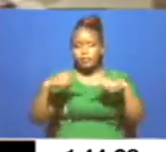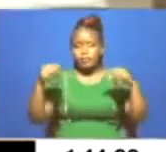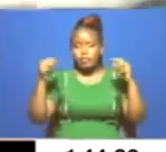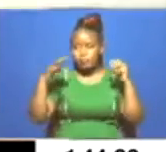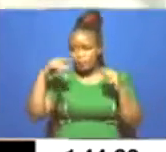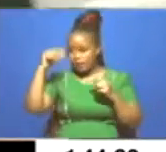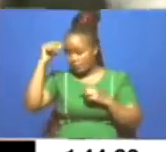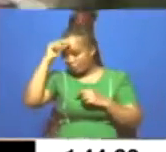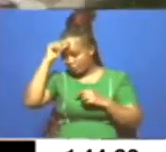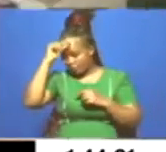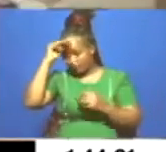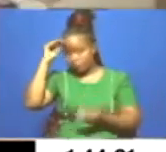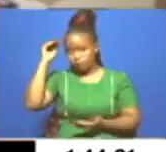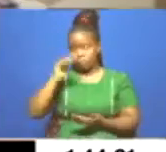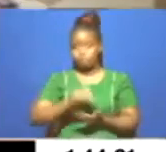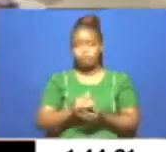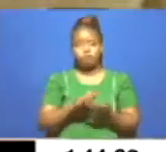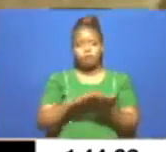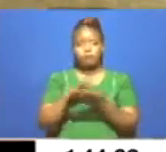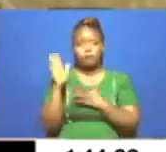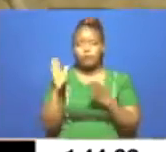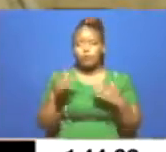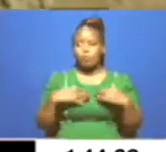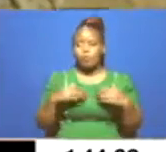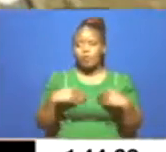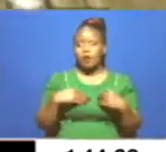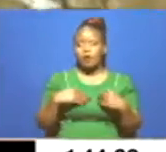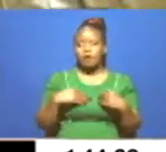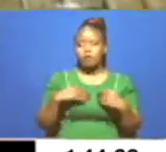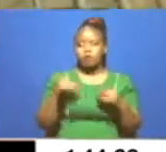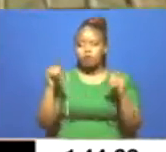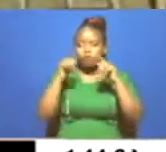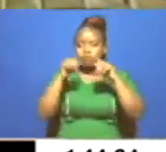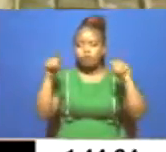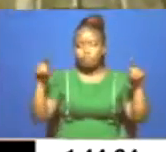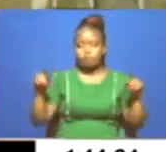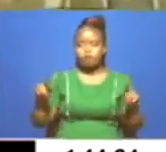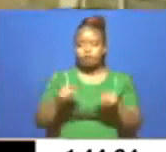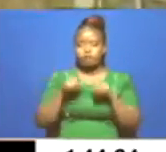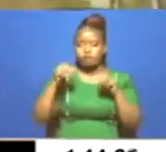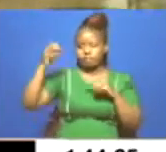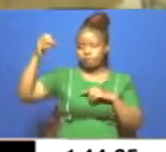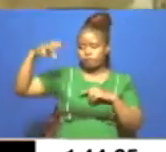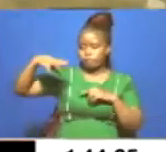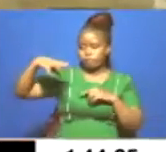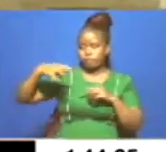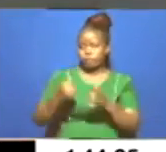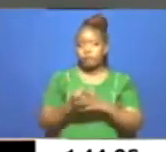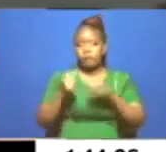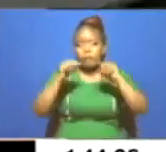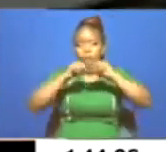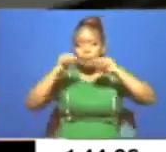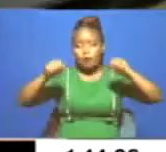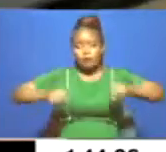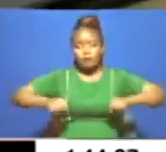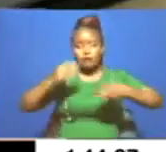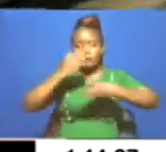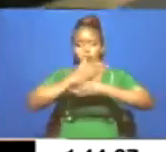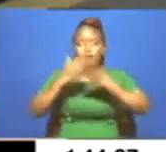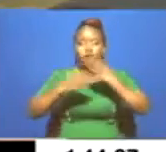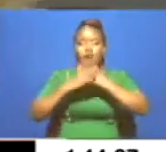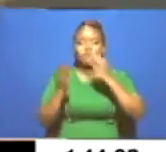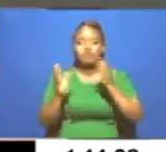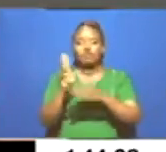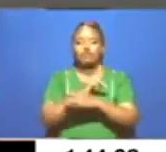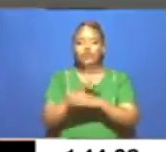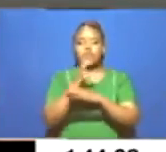emissions through installations of panels. The farm solar PV system constructed through Japanese technology